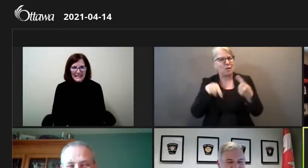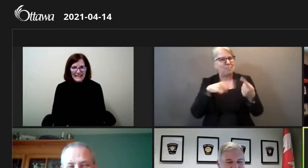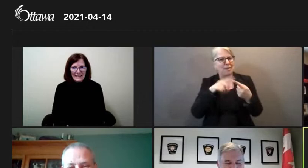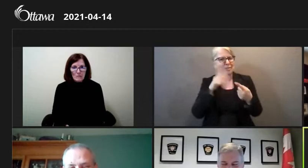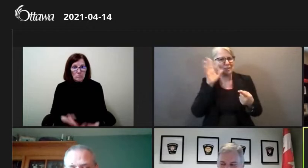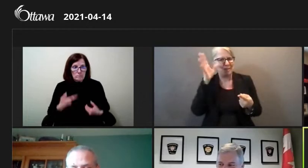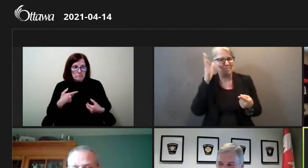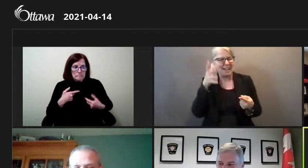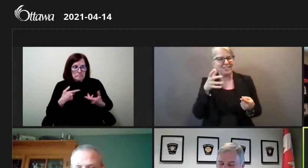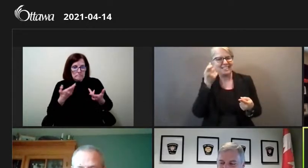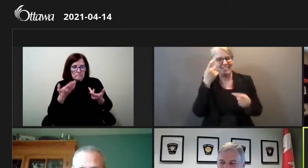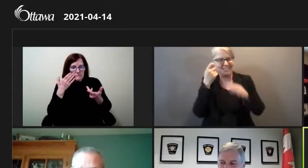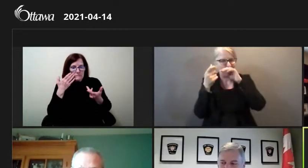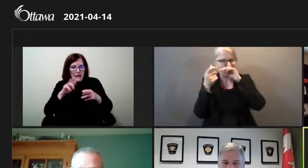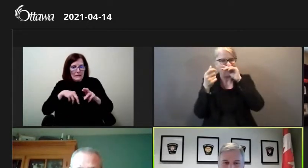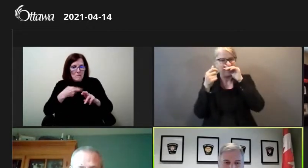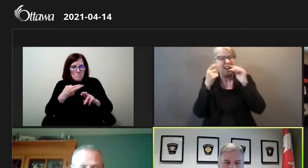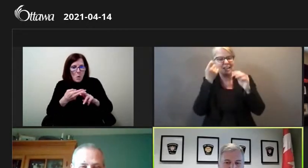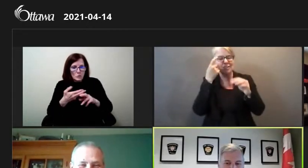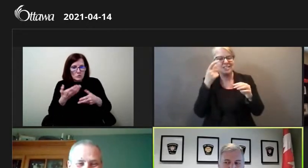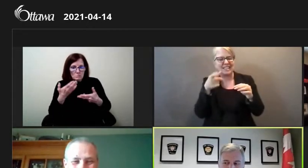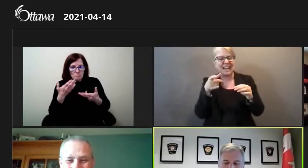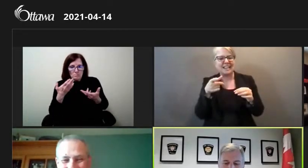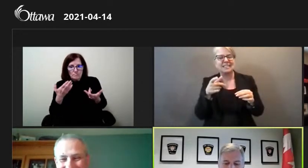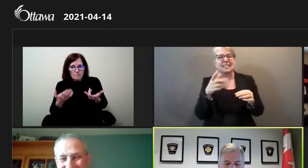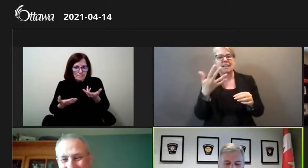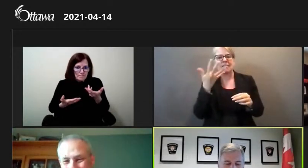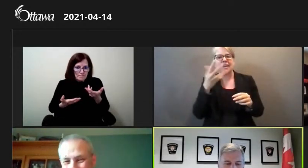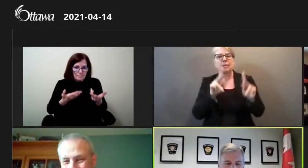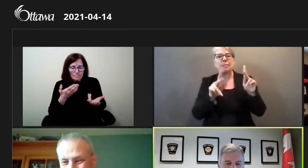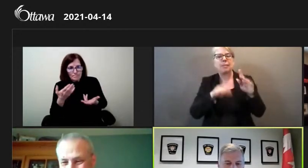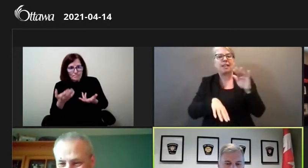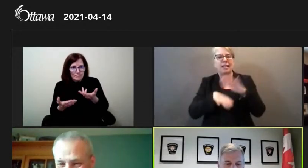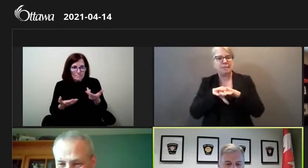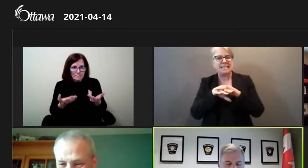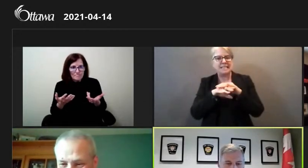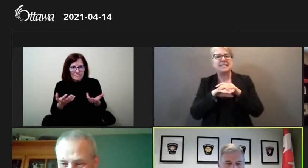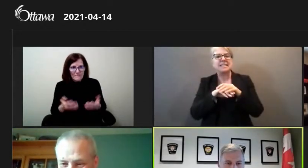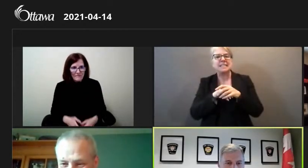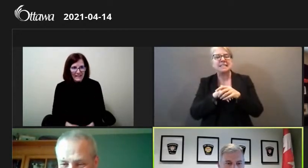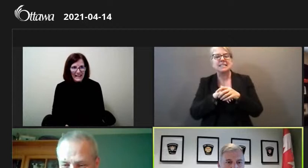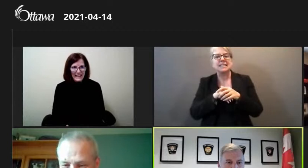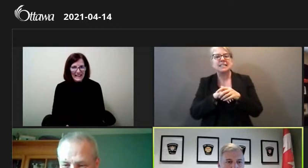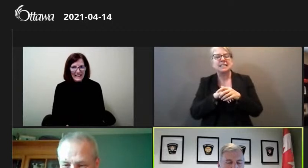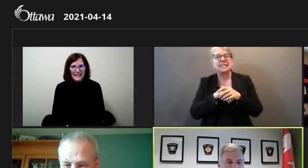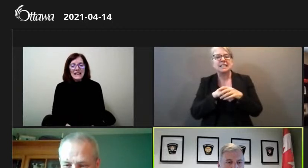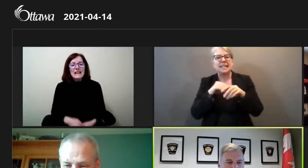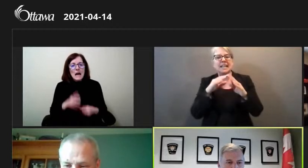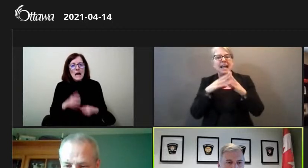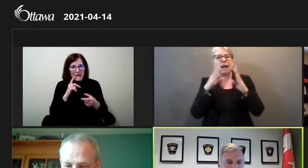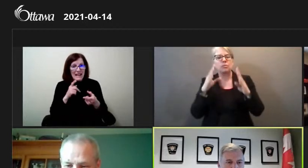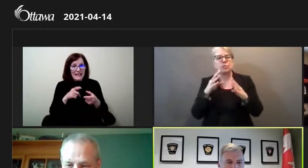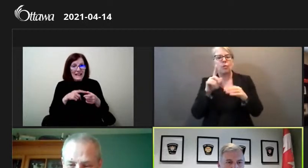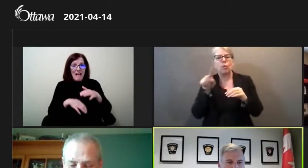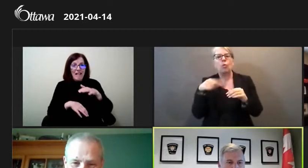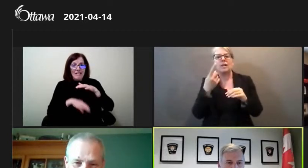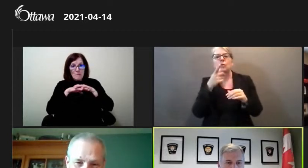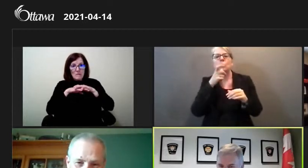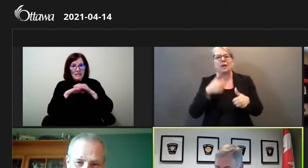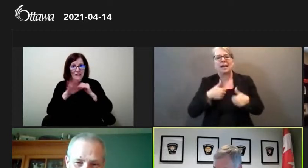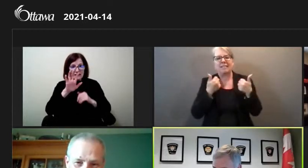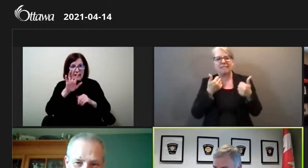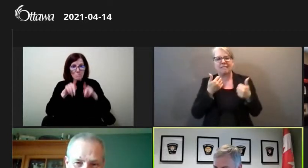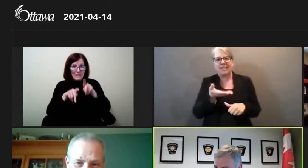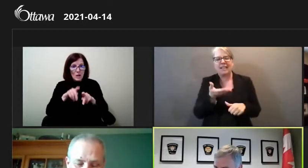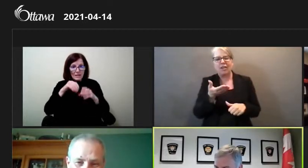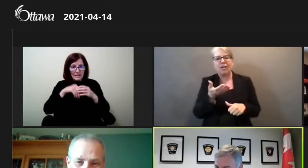I hear what the Councillor Sud's saying. The five people limit is in household only, or so it's